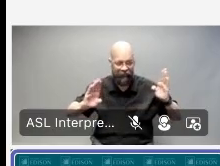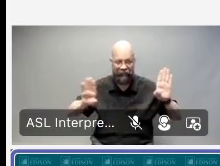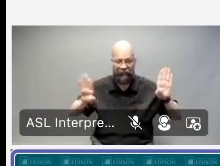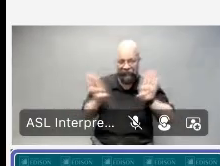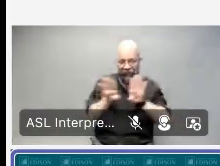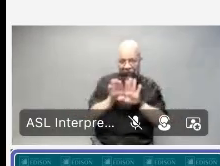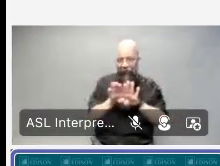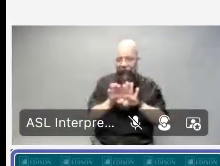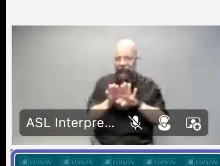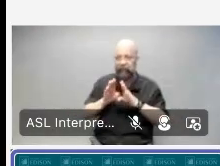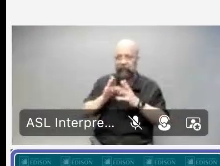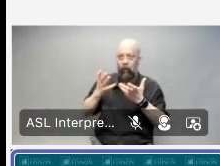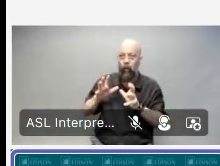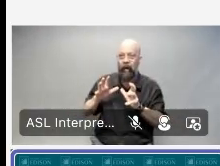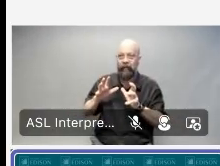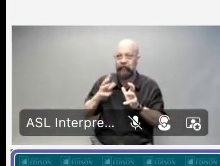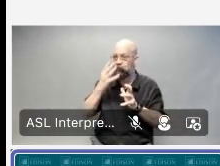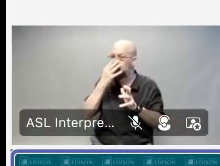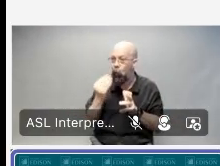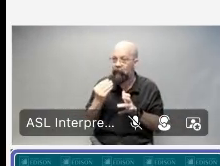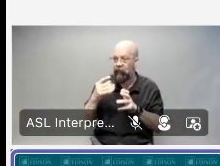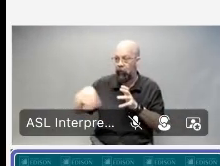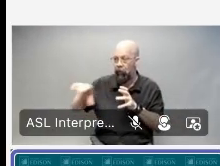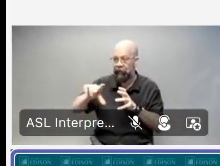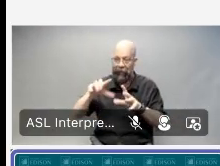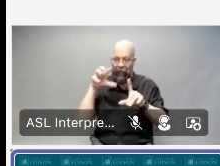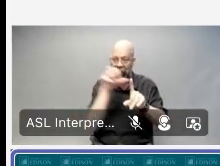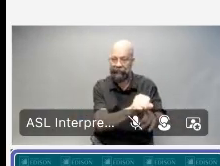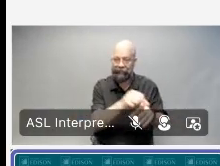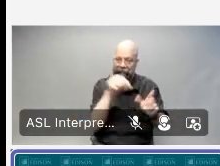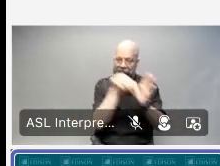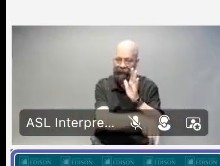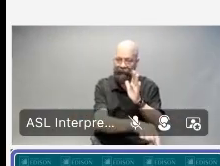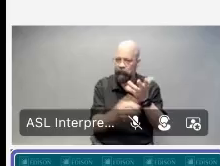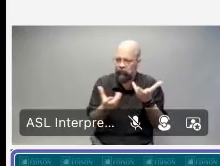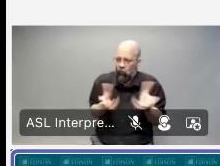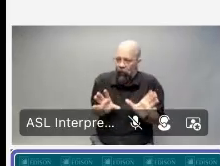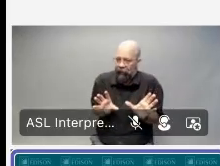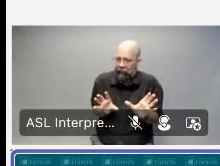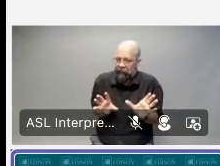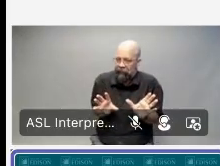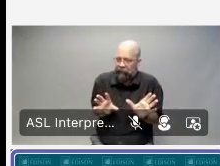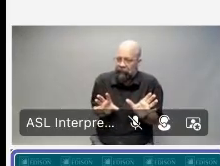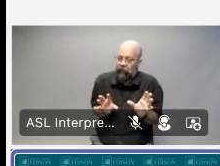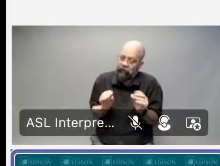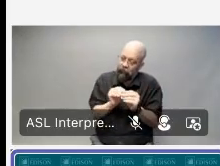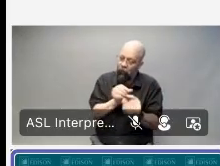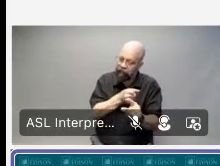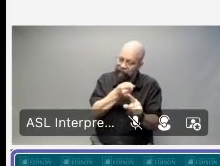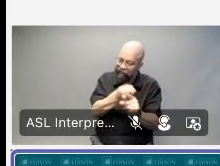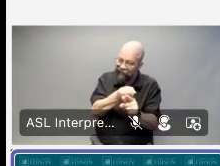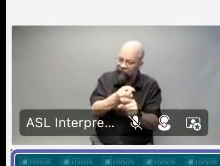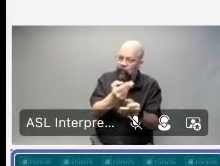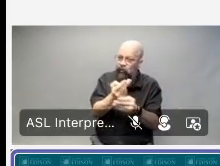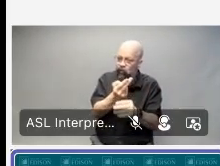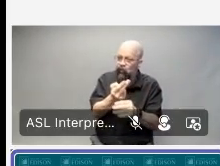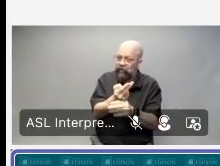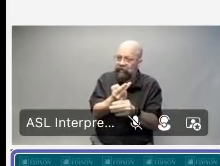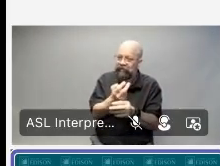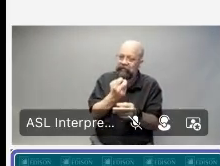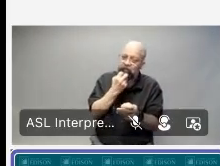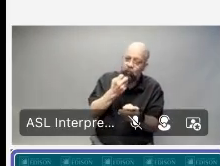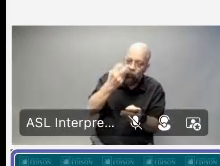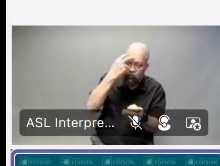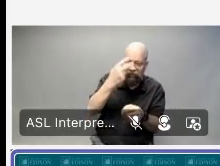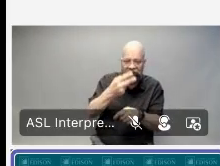coyotes and wildlife might get into some of our sheep, right? And that's what we don't want. So it's a bit more impactful to use some of these the goats in